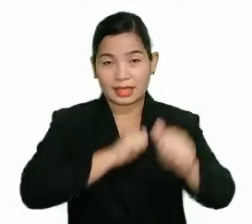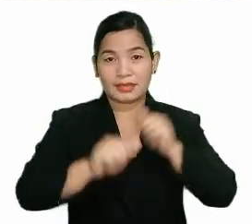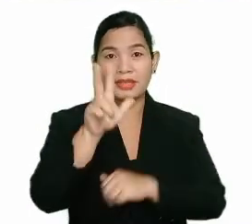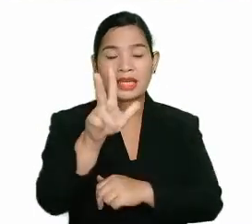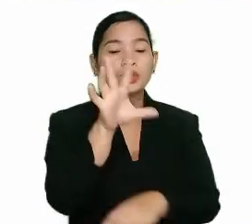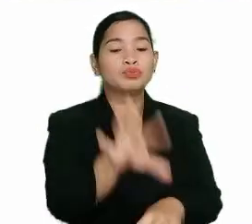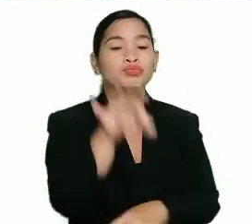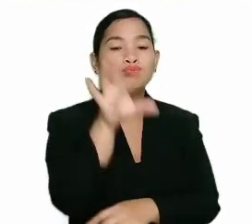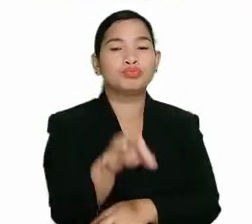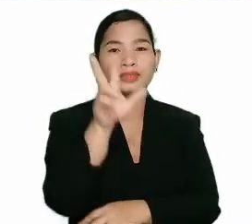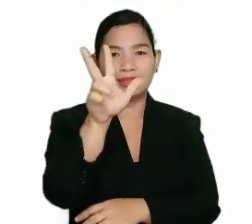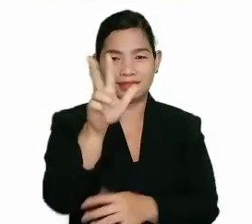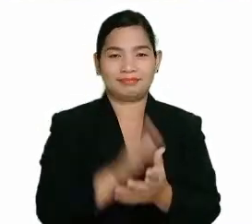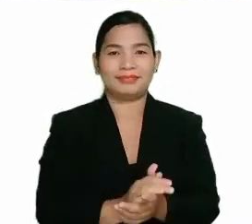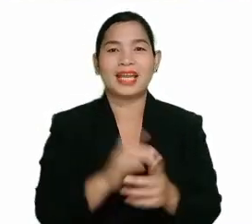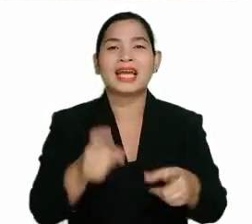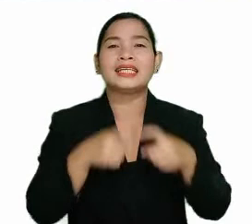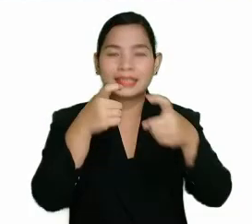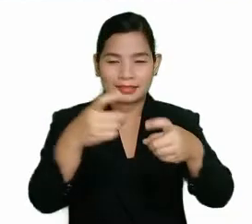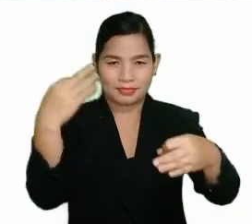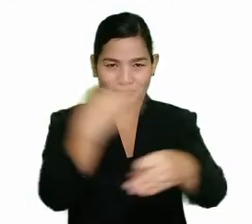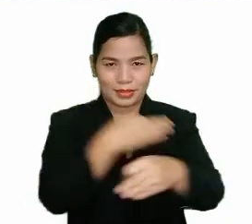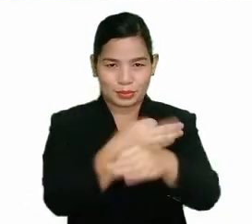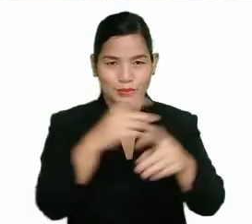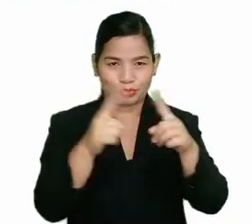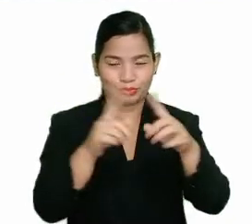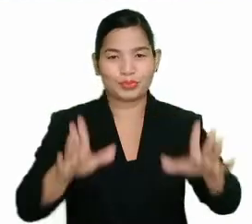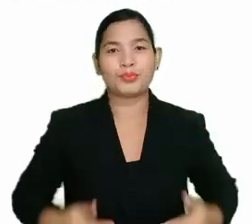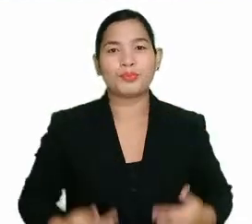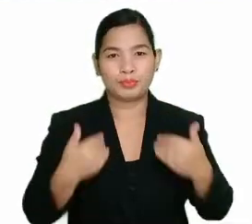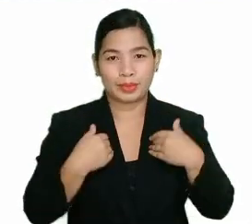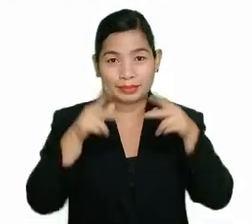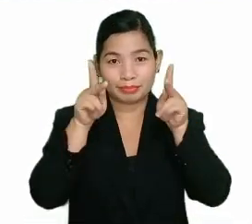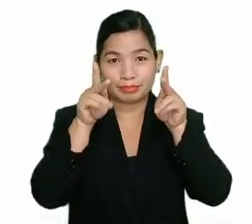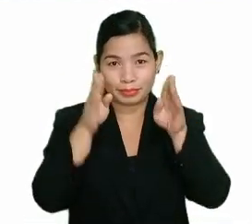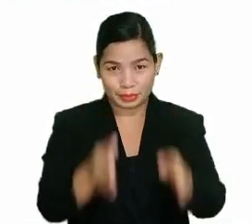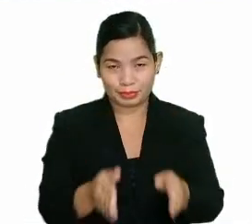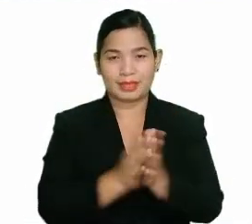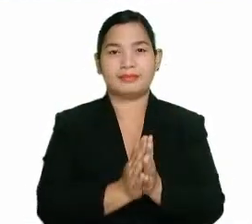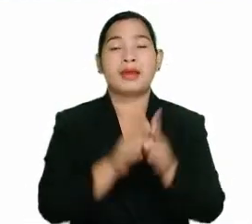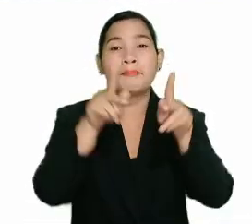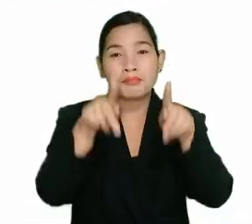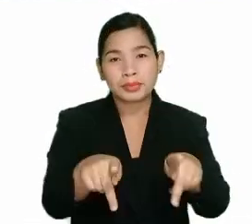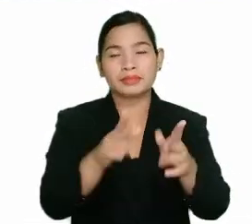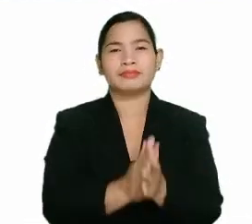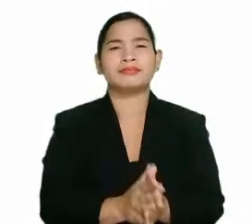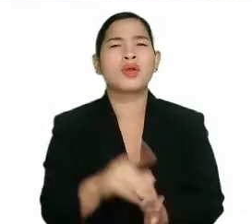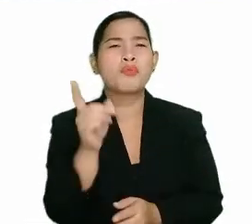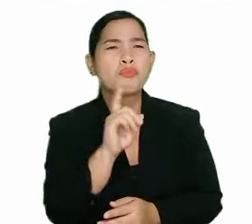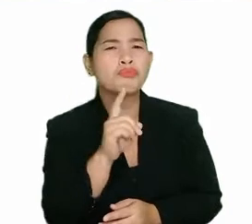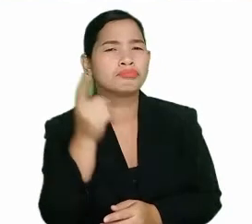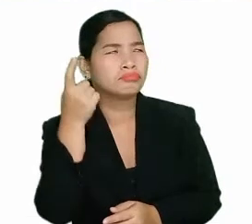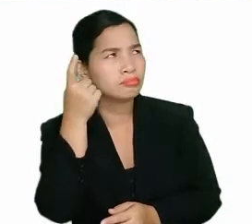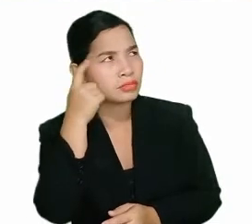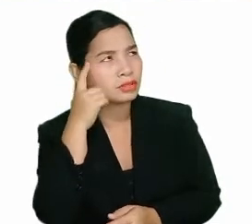them and give their functions to the human body. What do you think if one type of cell is